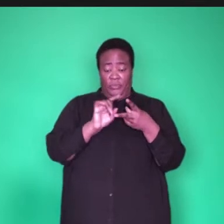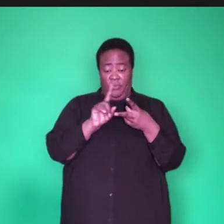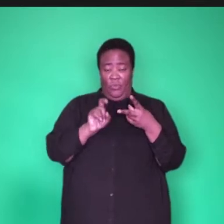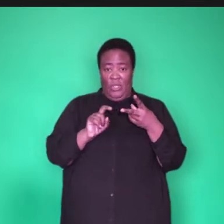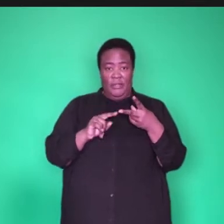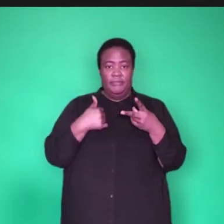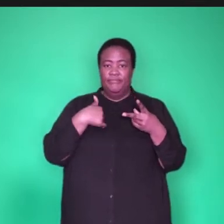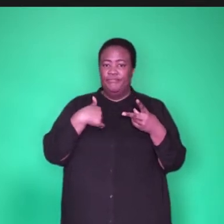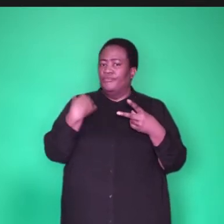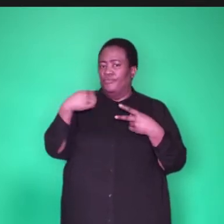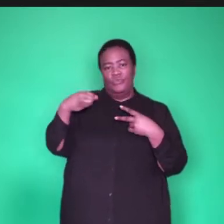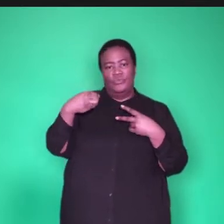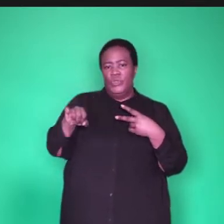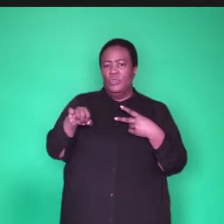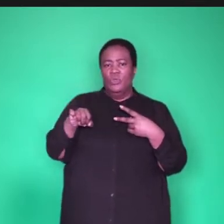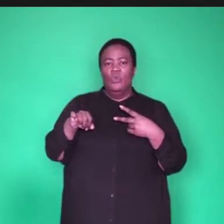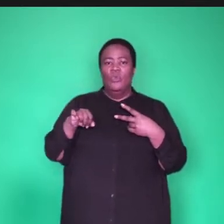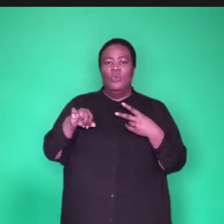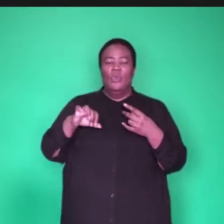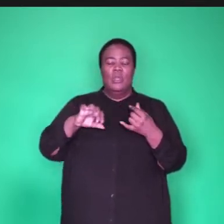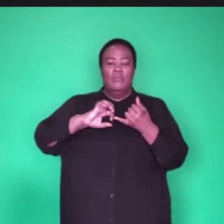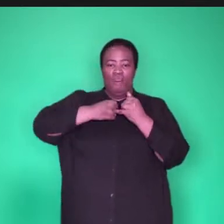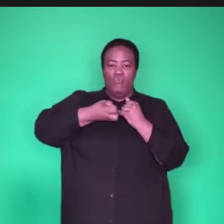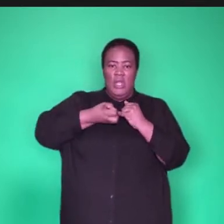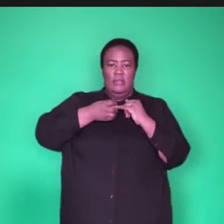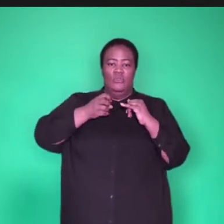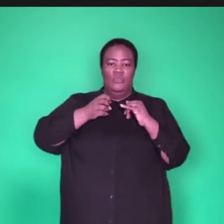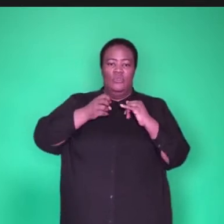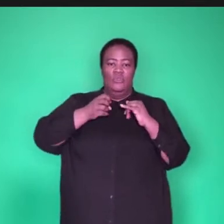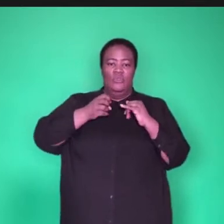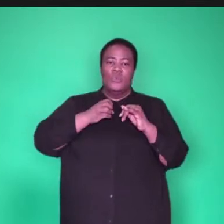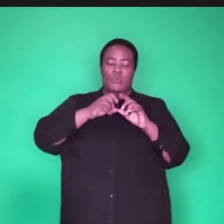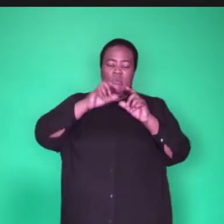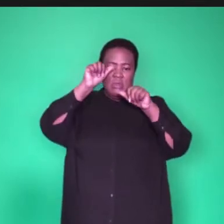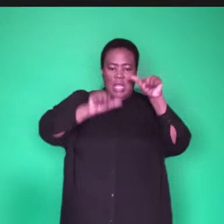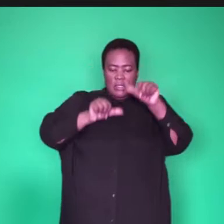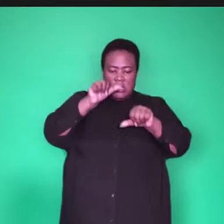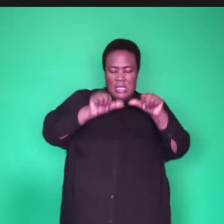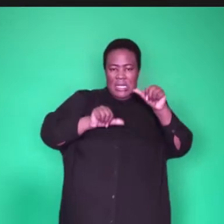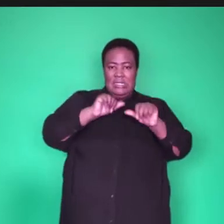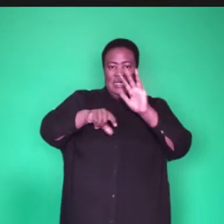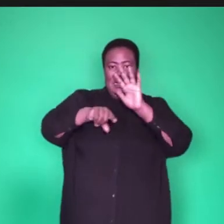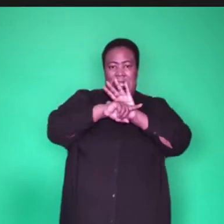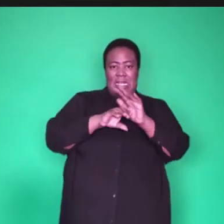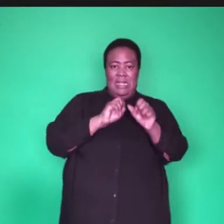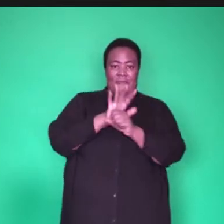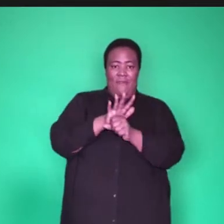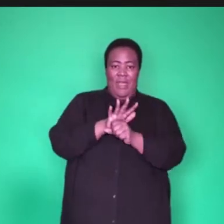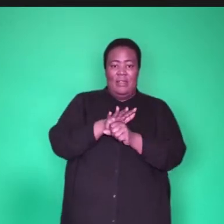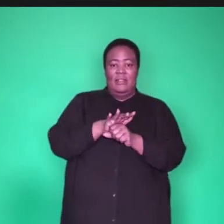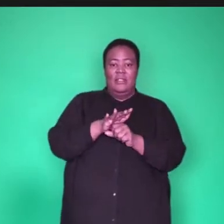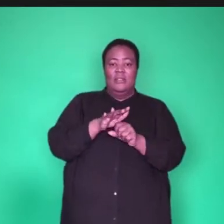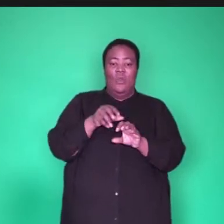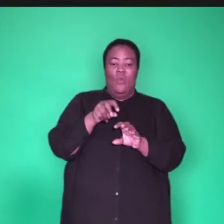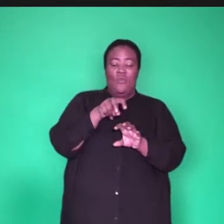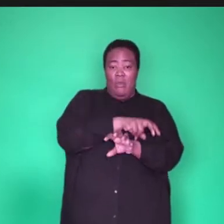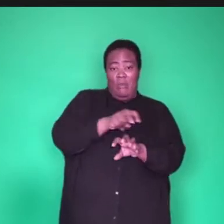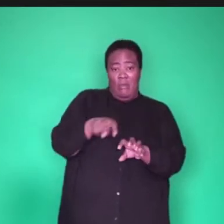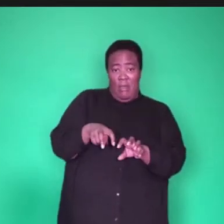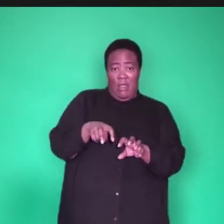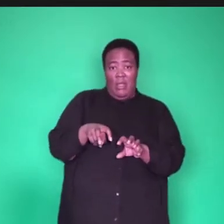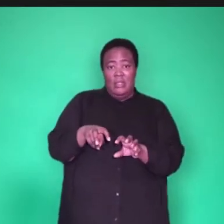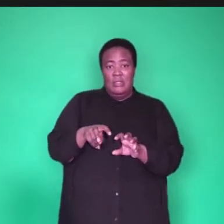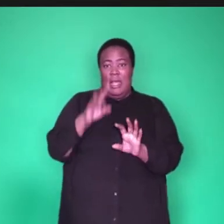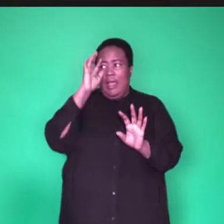the negative impact of the move of migrants. I'm not sure how one would do it